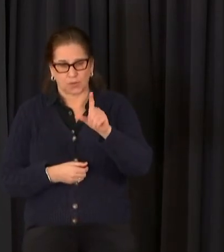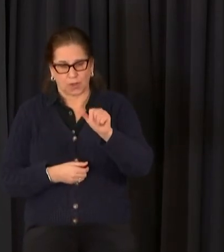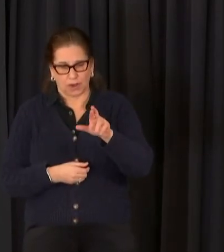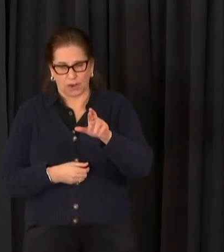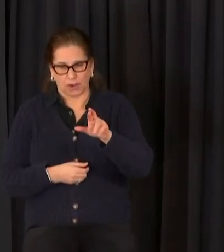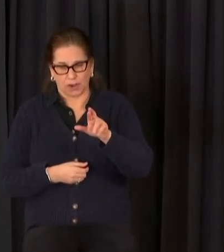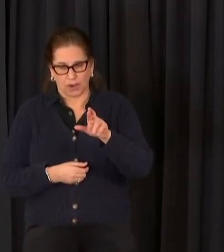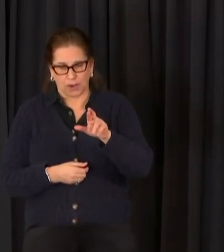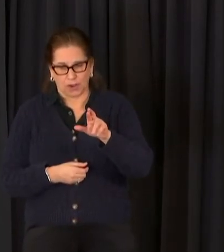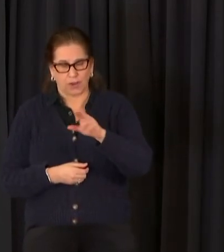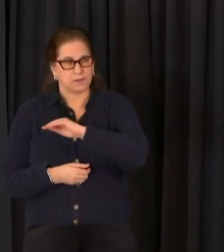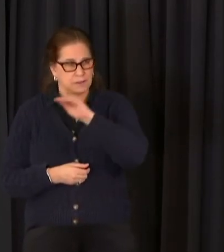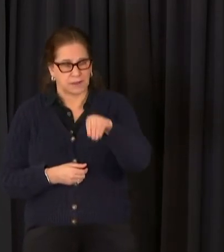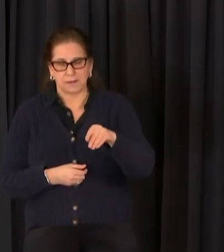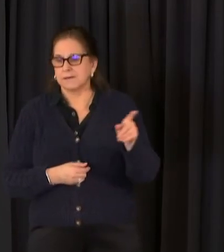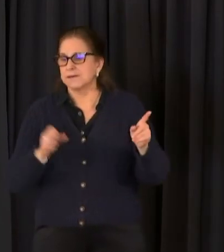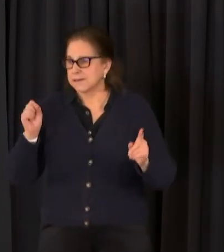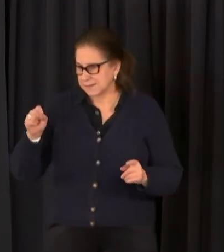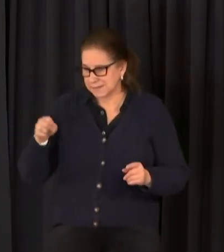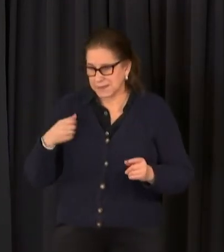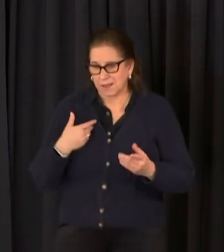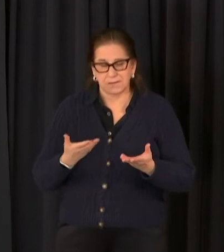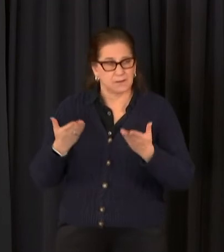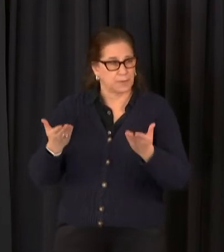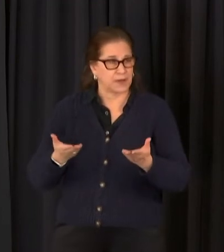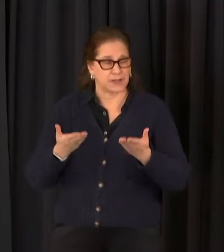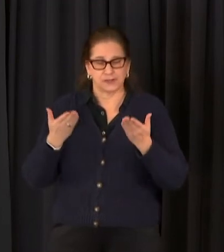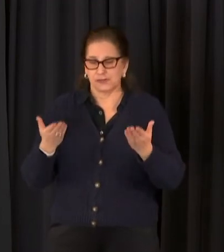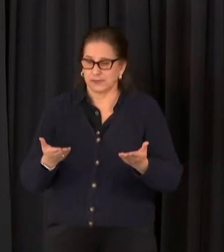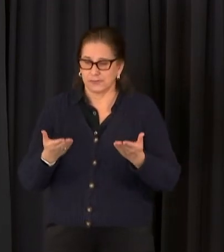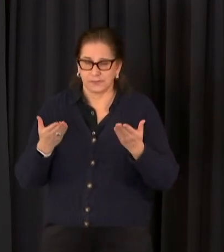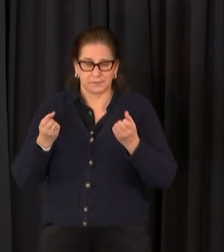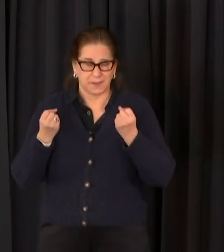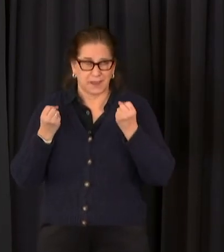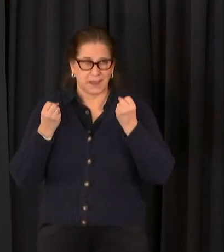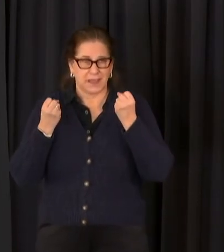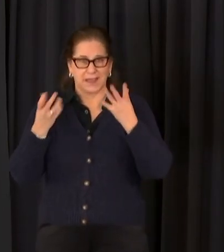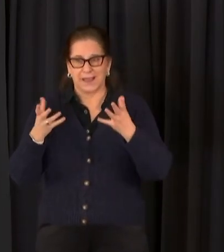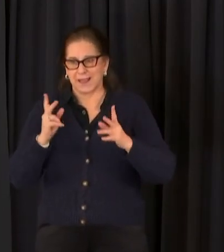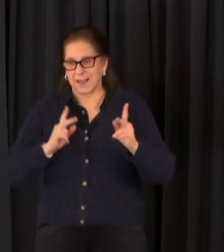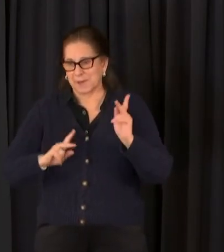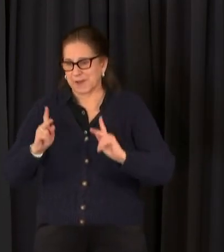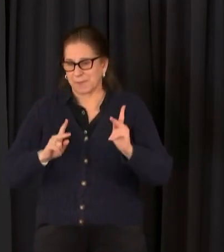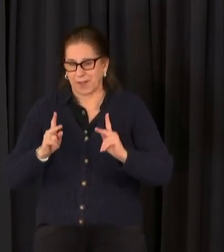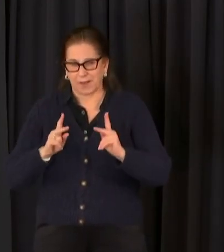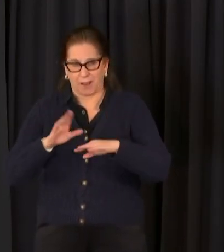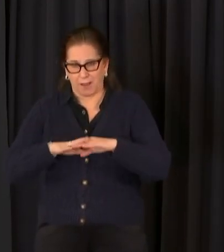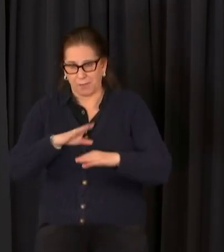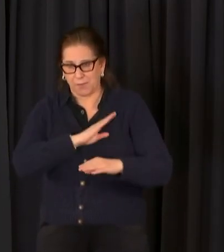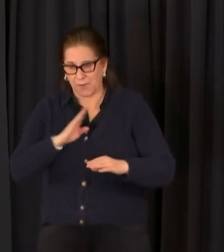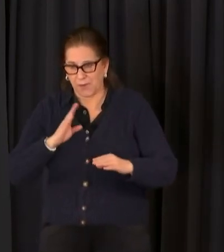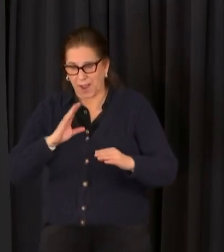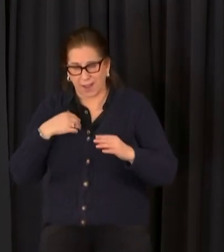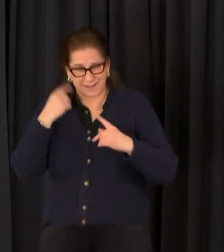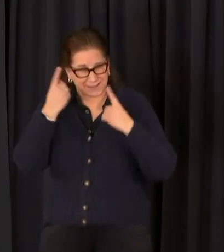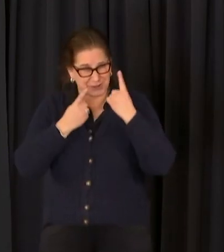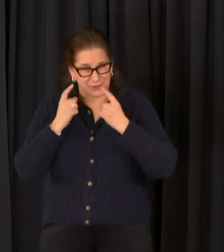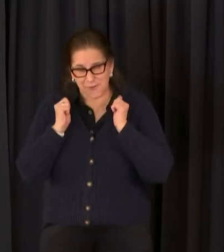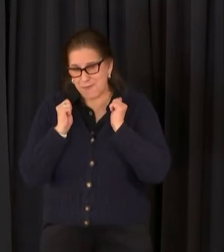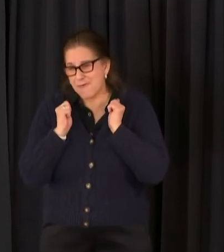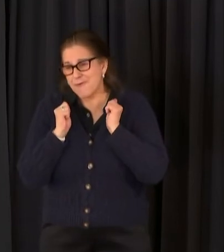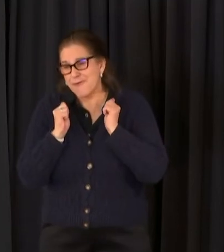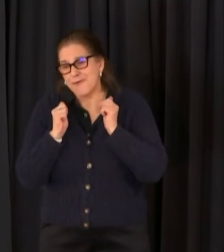I've considered people, I've nominated a number of people for that board, and I've considered